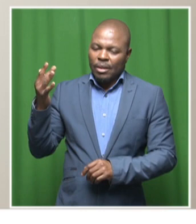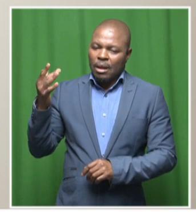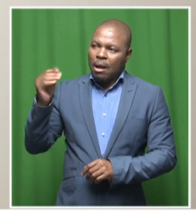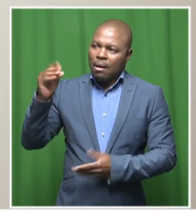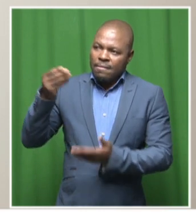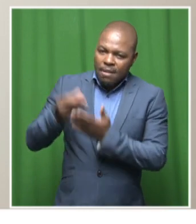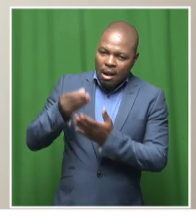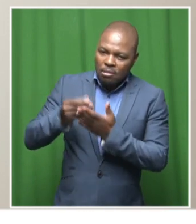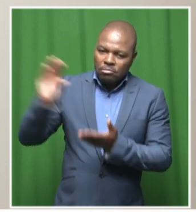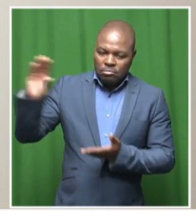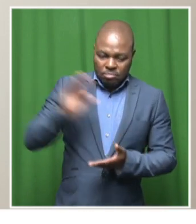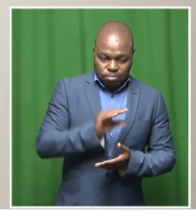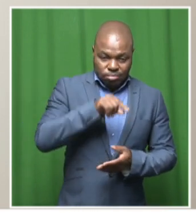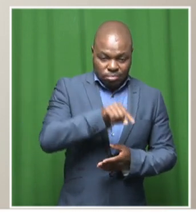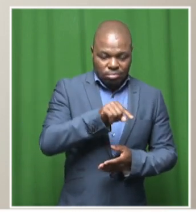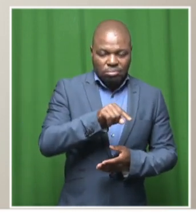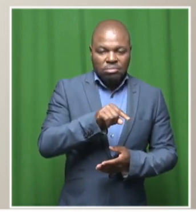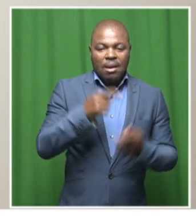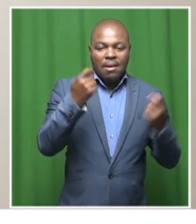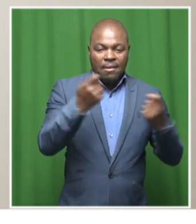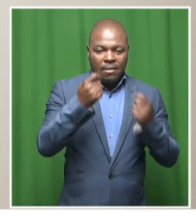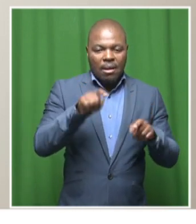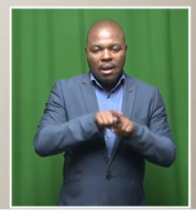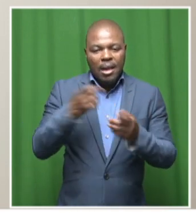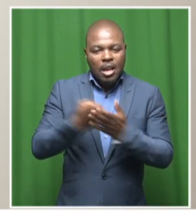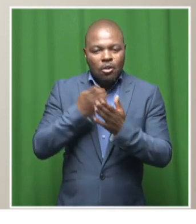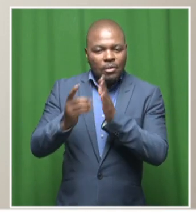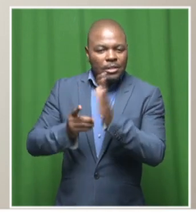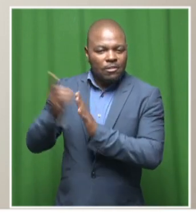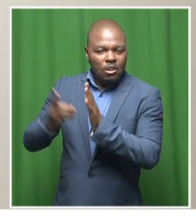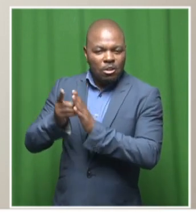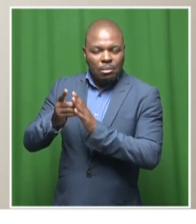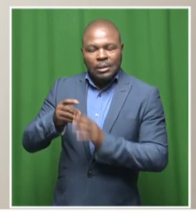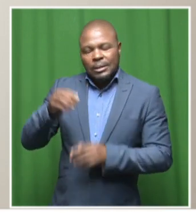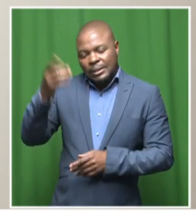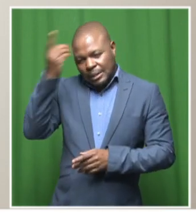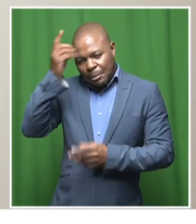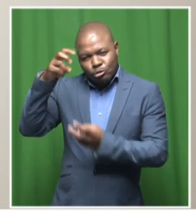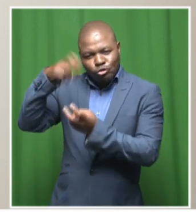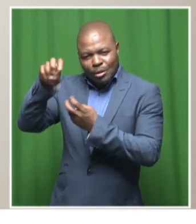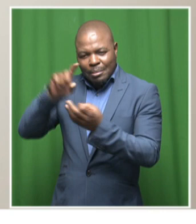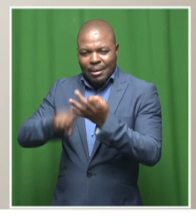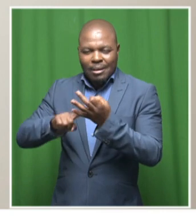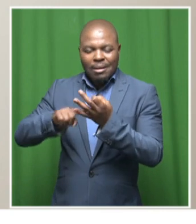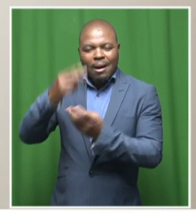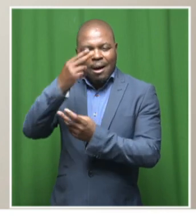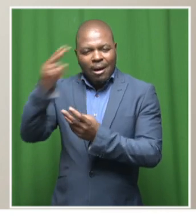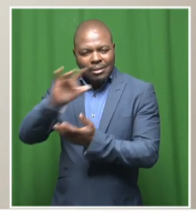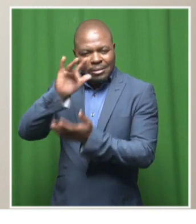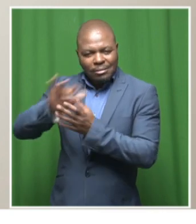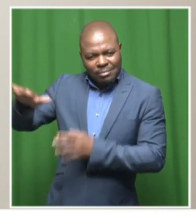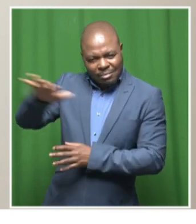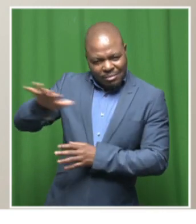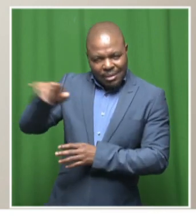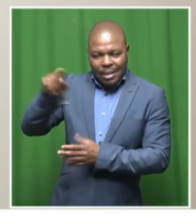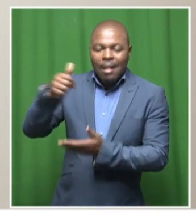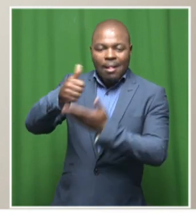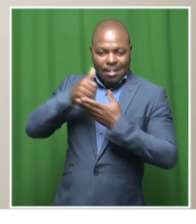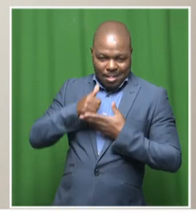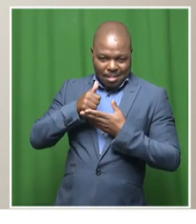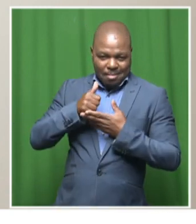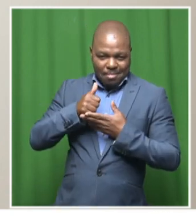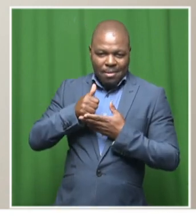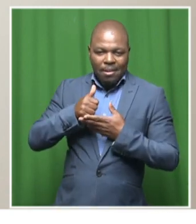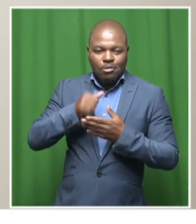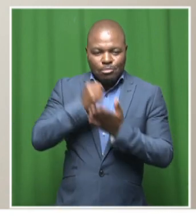funds the event solely. So like the economic development, the Durban tourism and the art sector, they assist us in putting